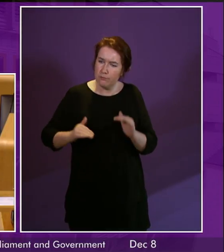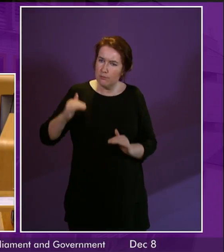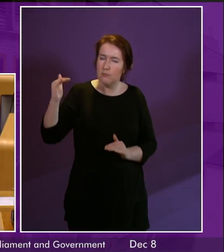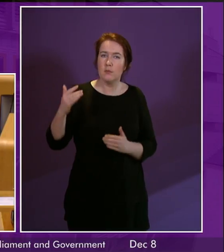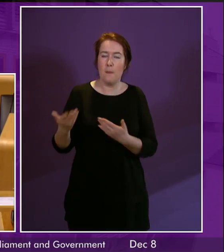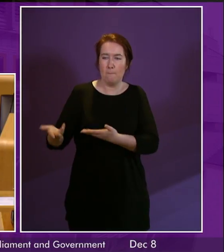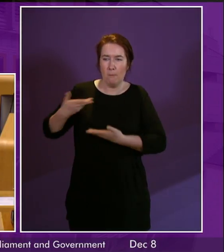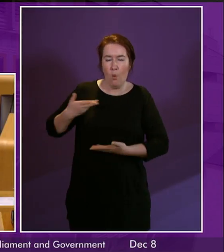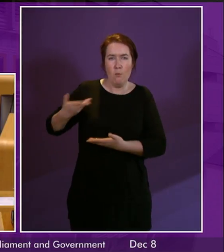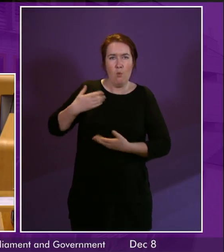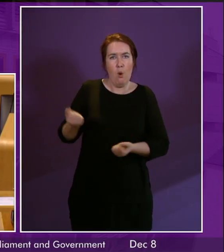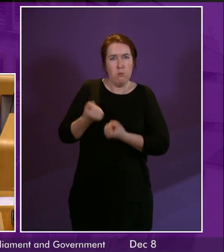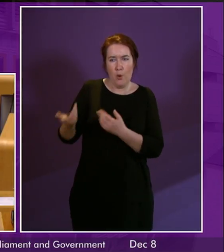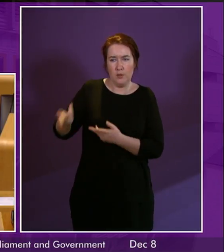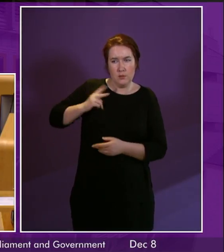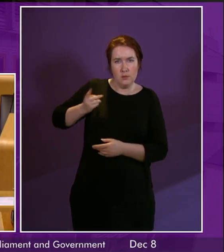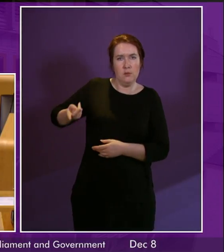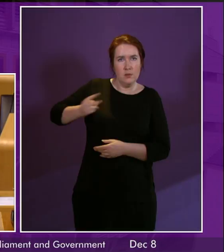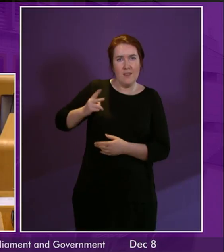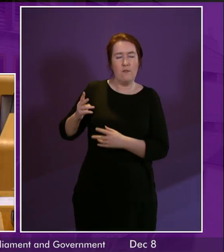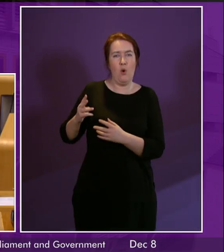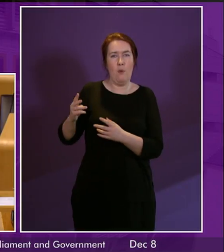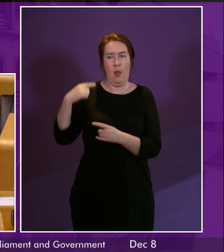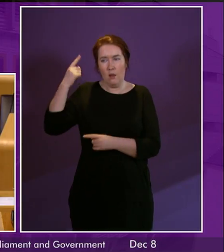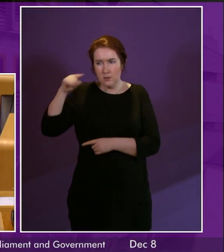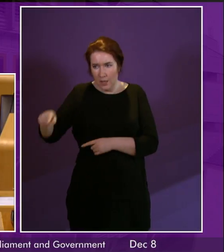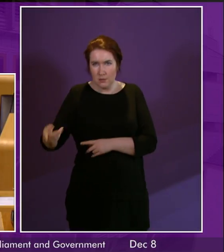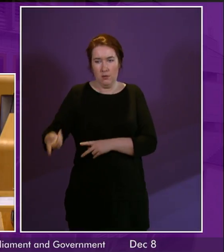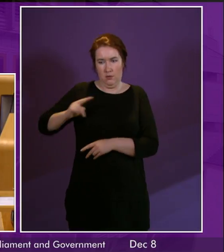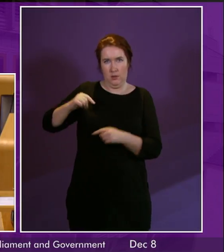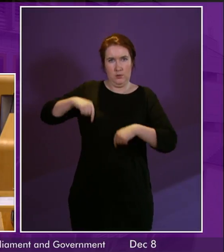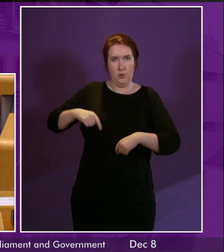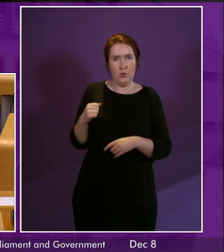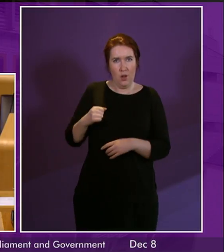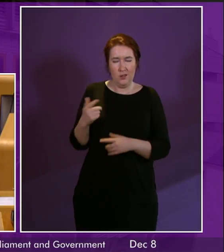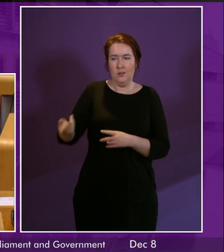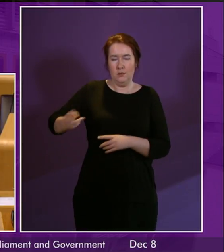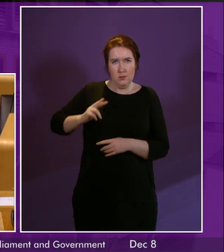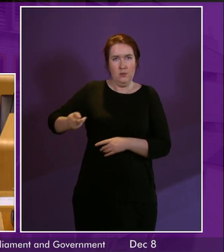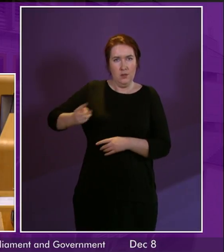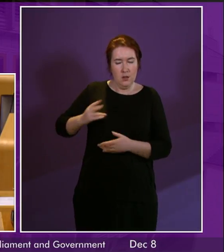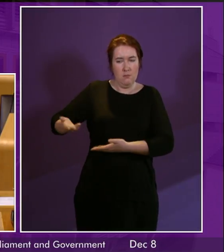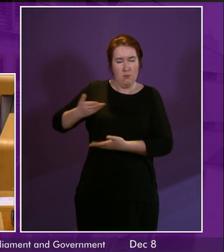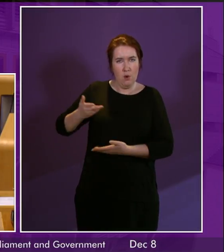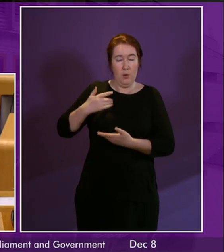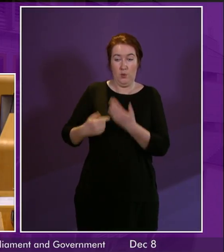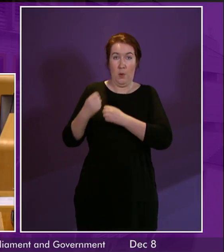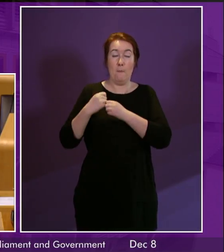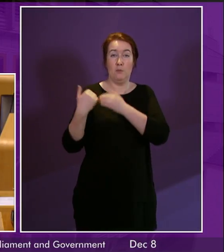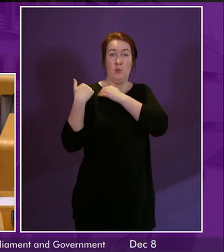have been transferred from Westminster to Holyrood, and indeed we therefore take on, you know,